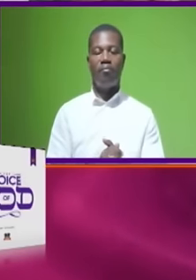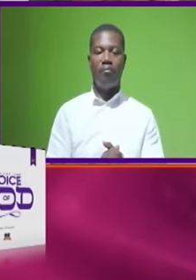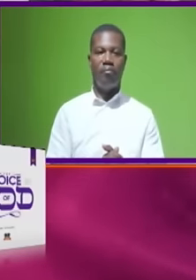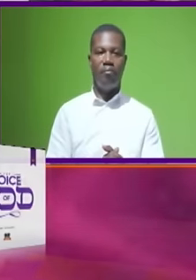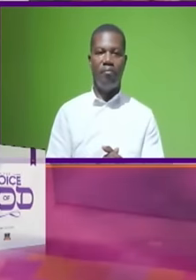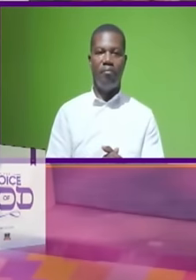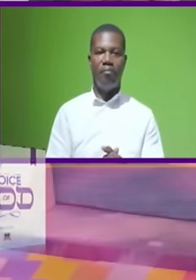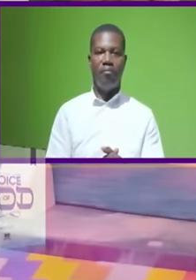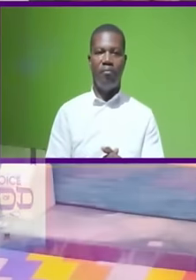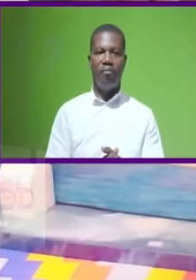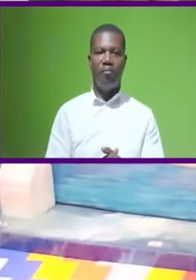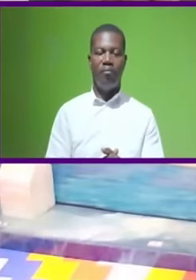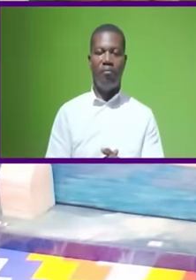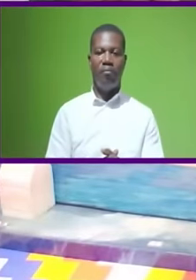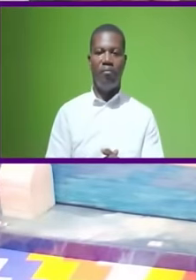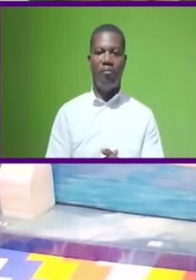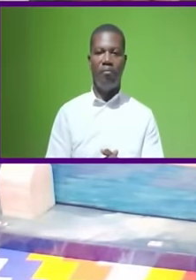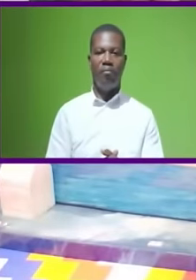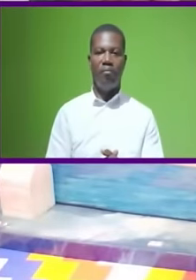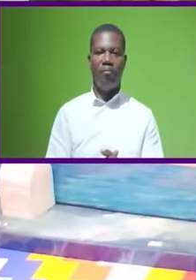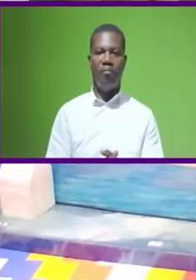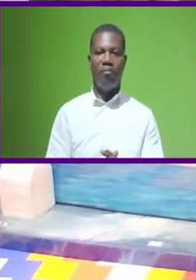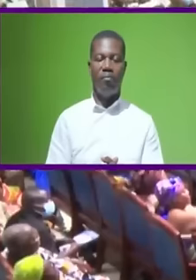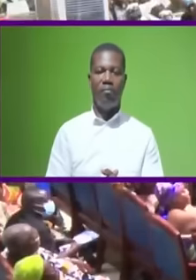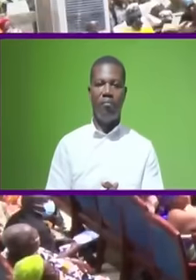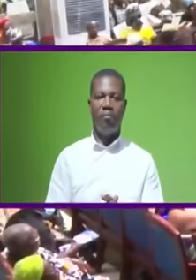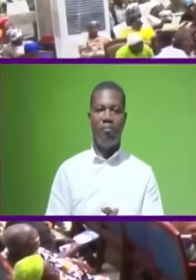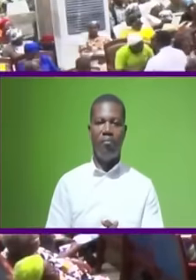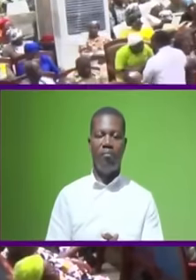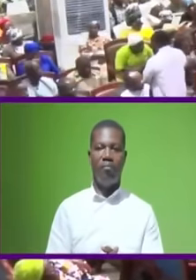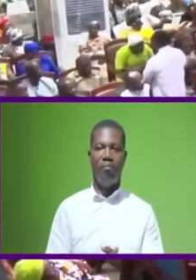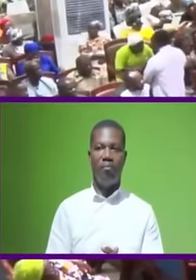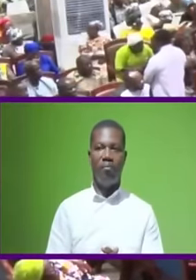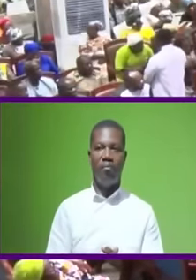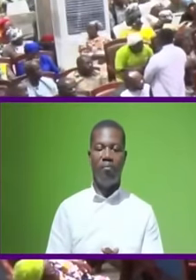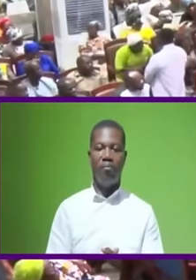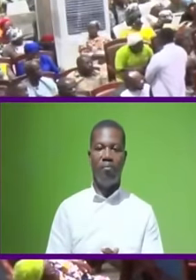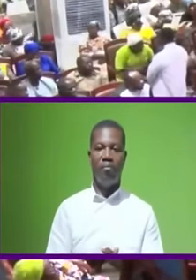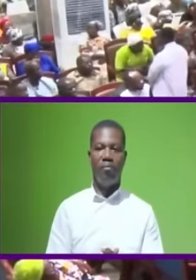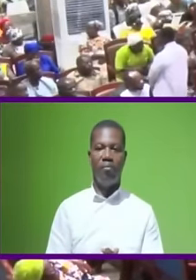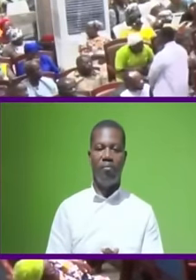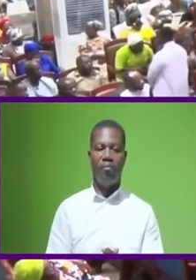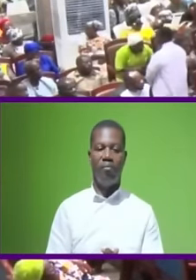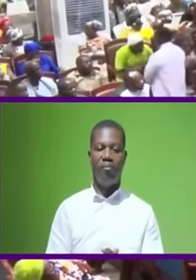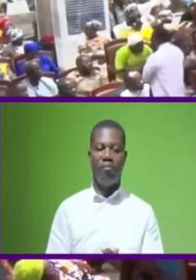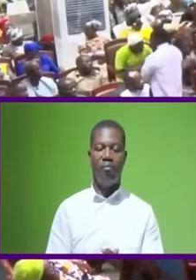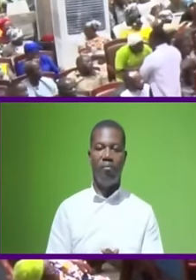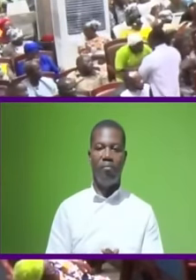Thanksgiving Sundays, isn't it the grace in your life that is why you also come to thank